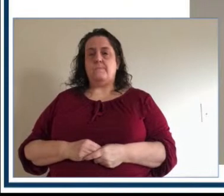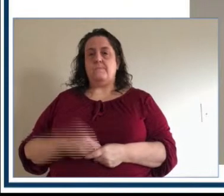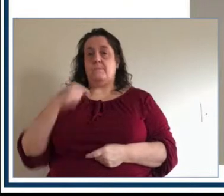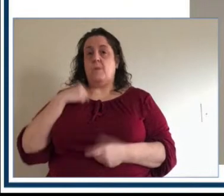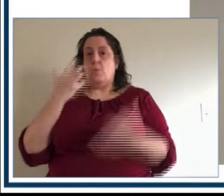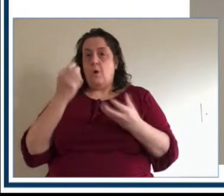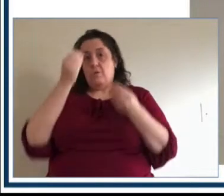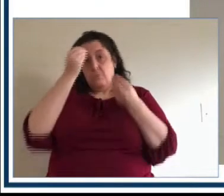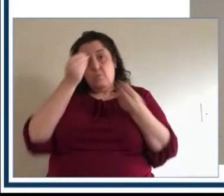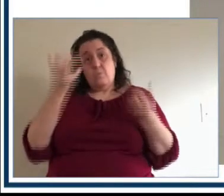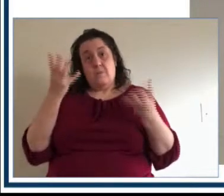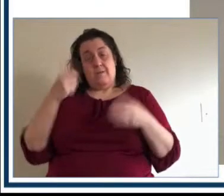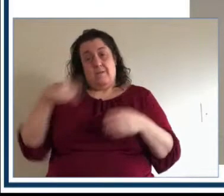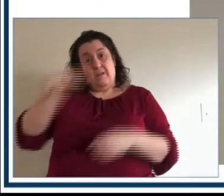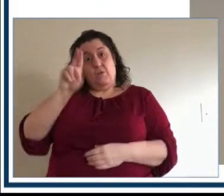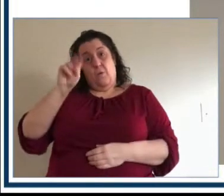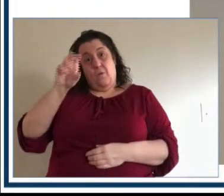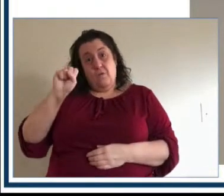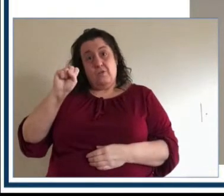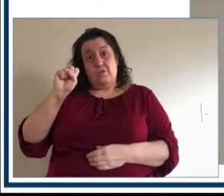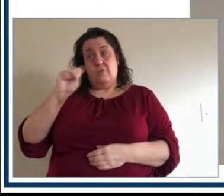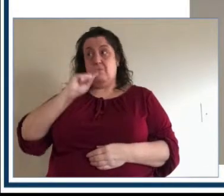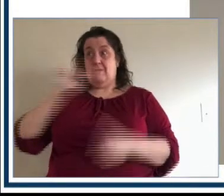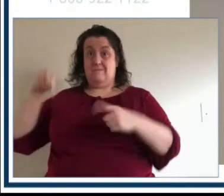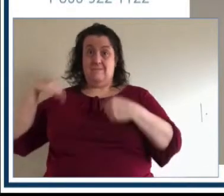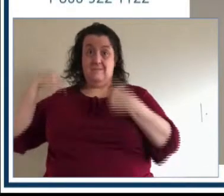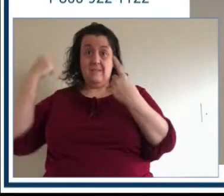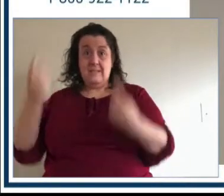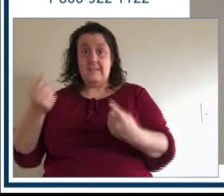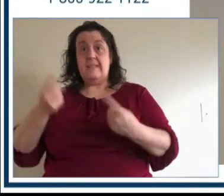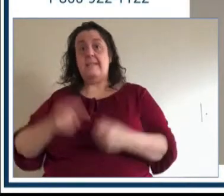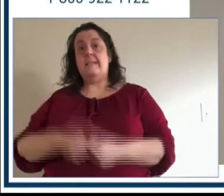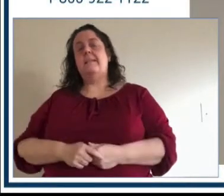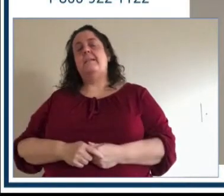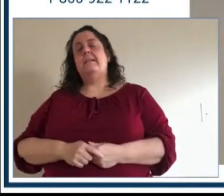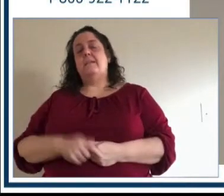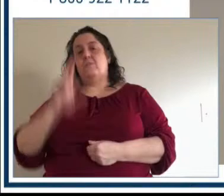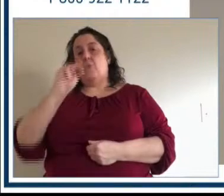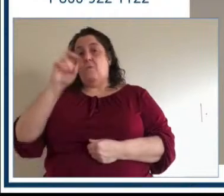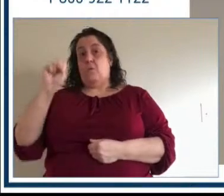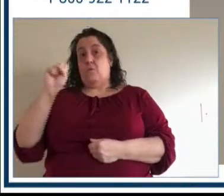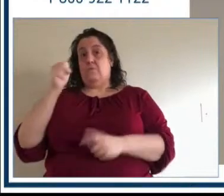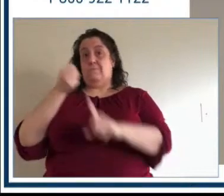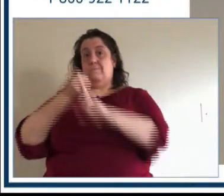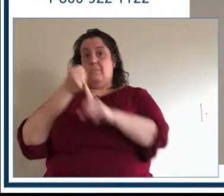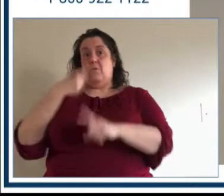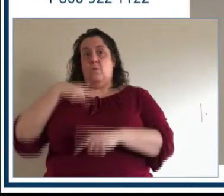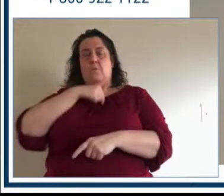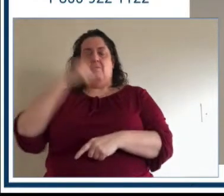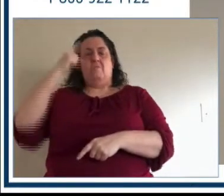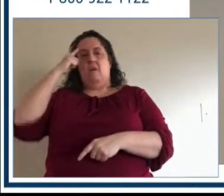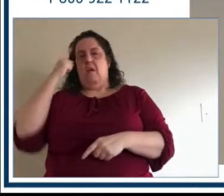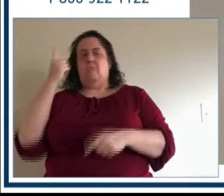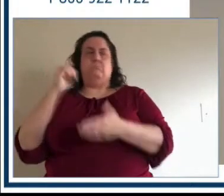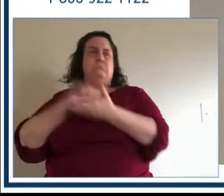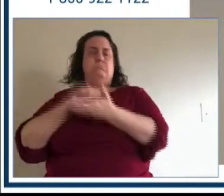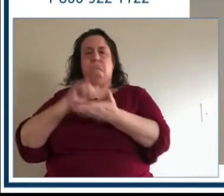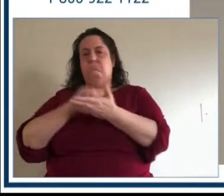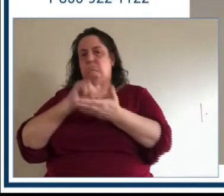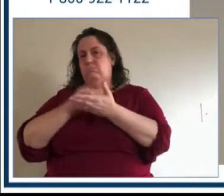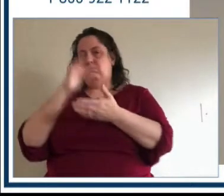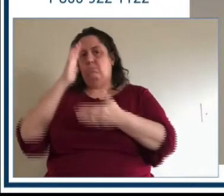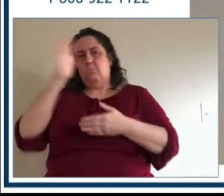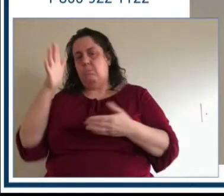When COVID arrived in Nova Scotia, I'm sure many people thought we wouldn't be able to bounce back from its impact. But we